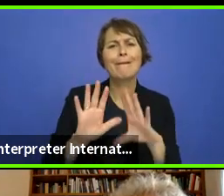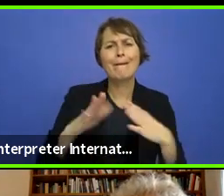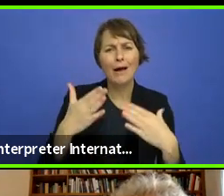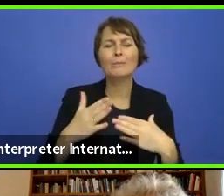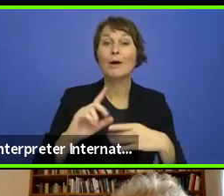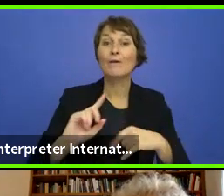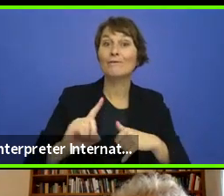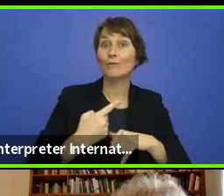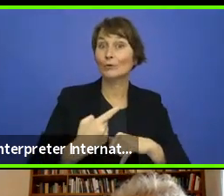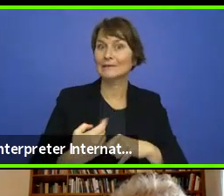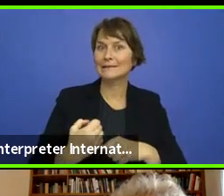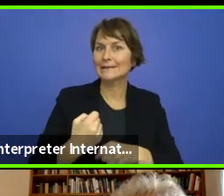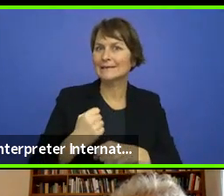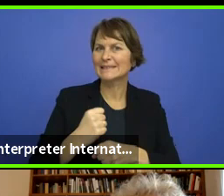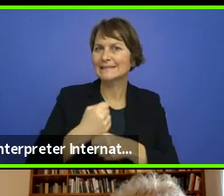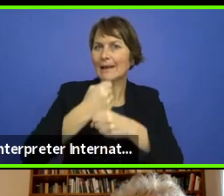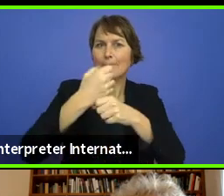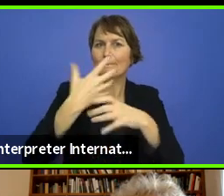of European